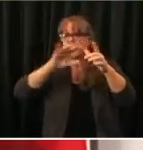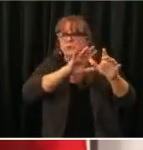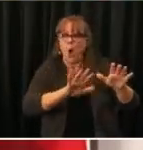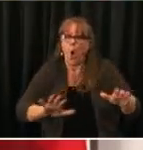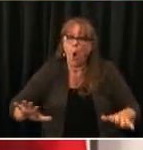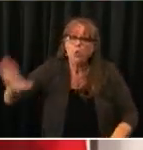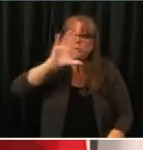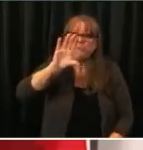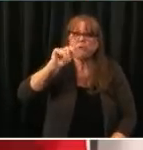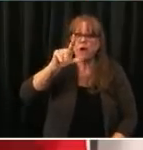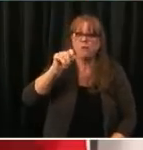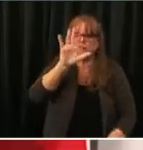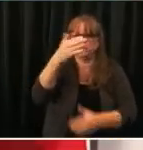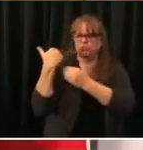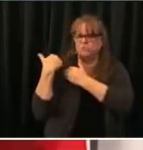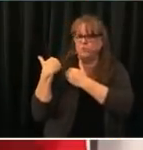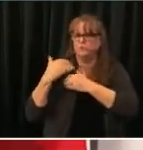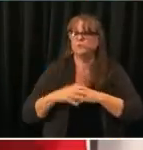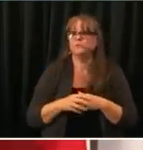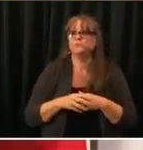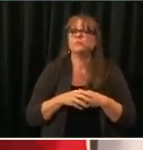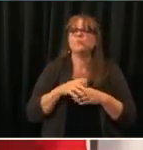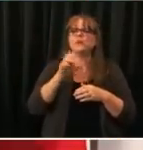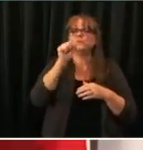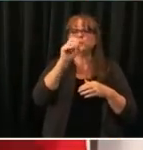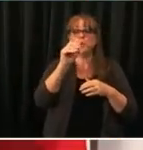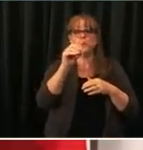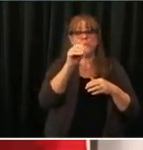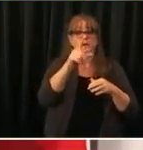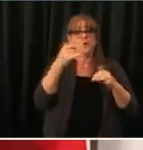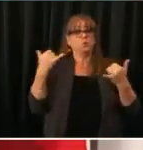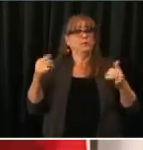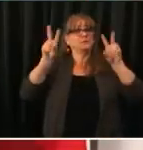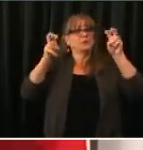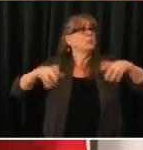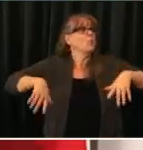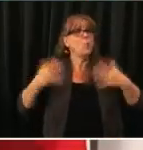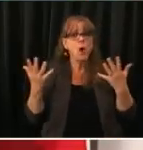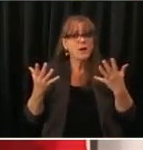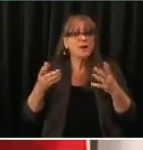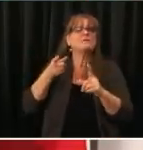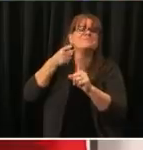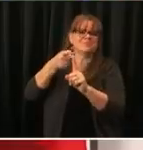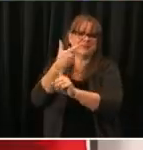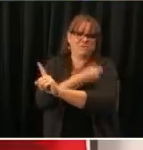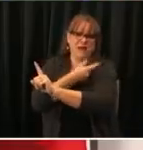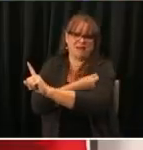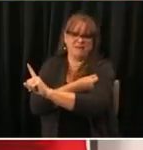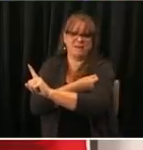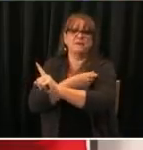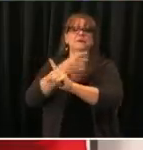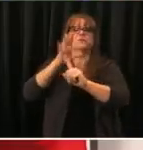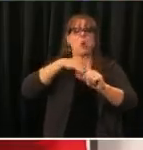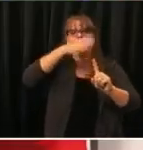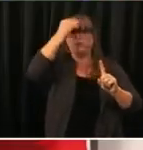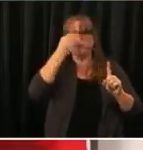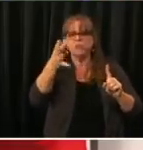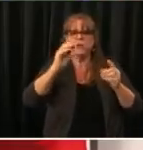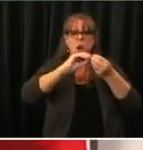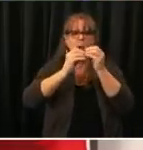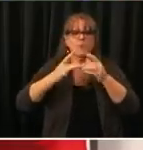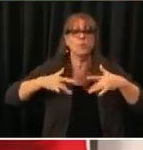with vaccines and vaccine prioritization. First, I want to give an update on the latest COVID numbers in Colorado.